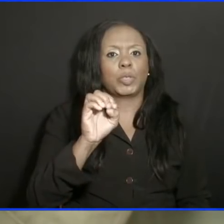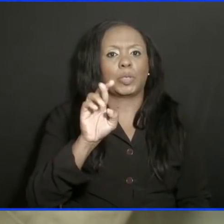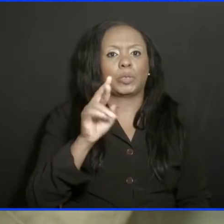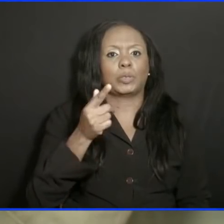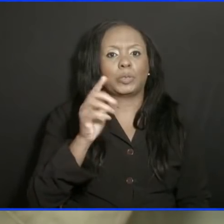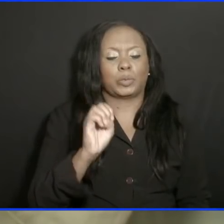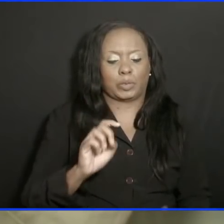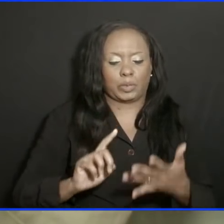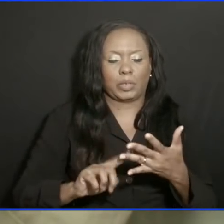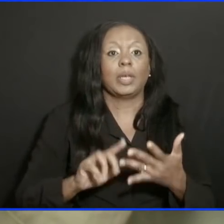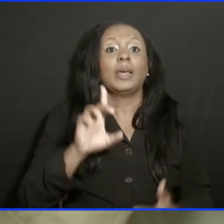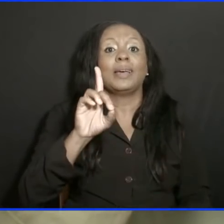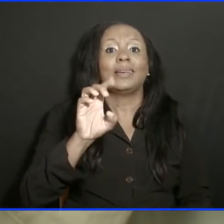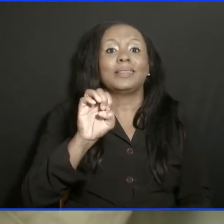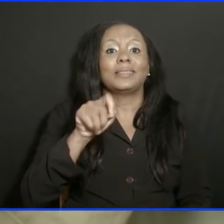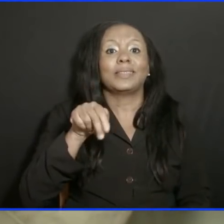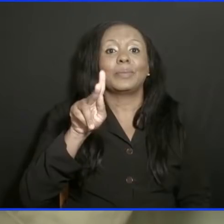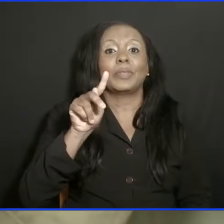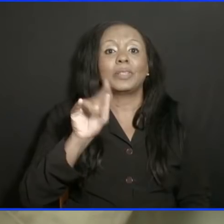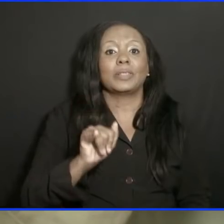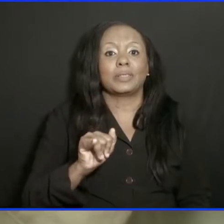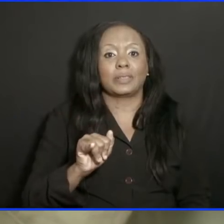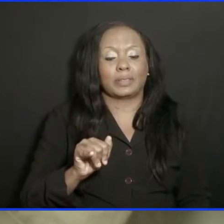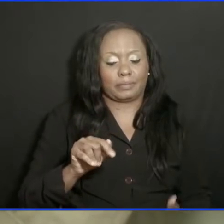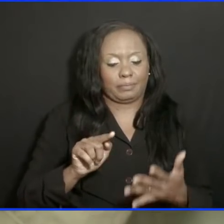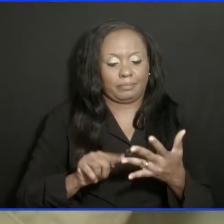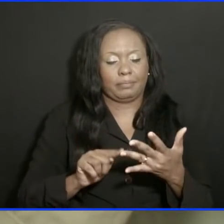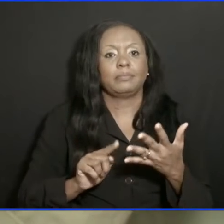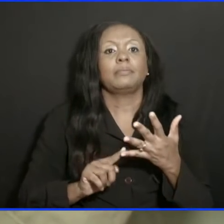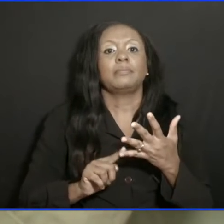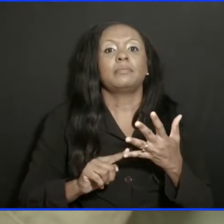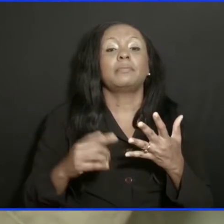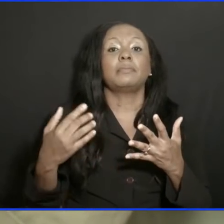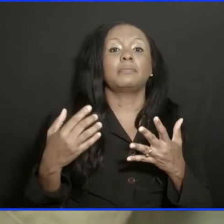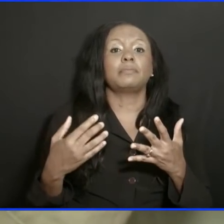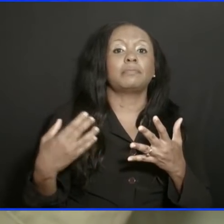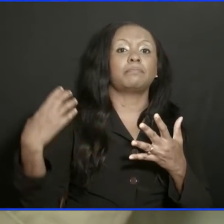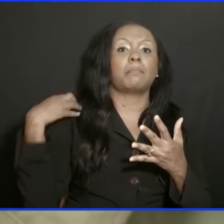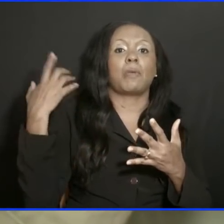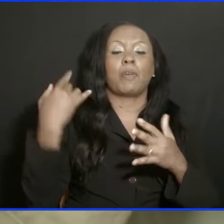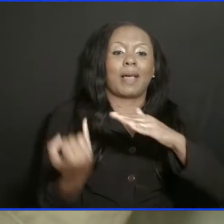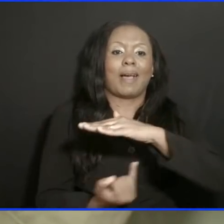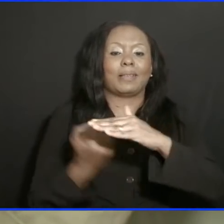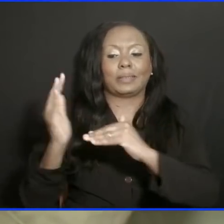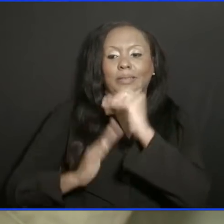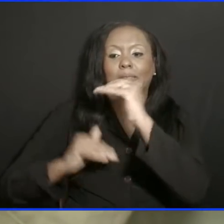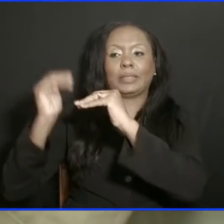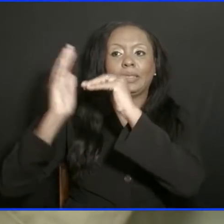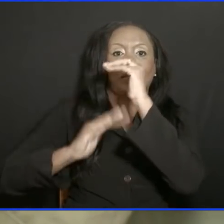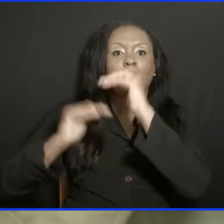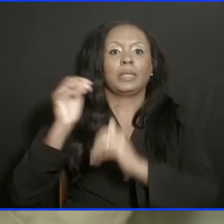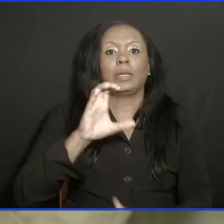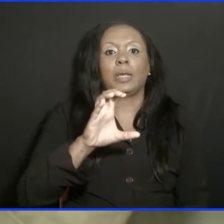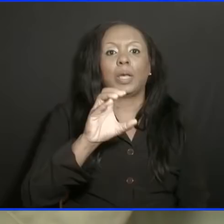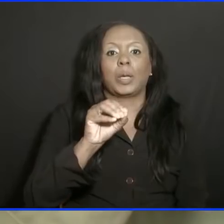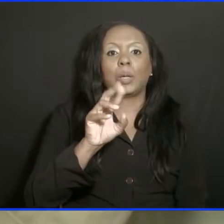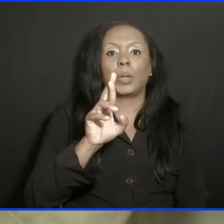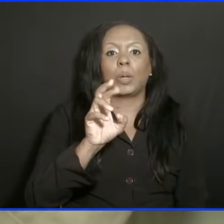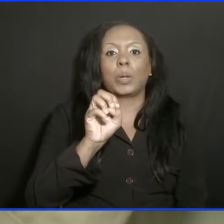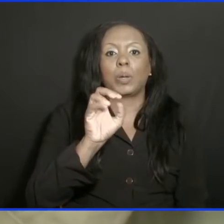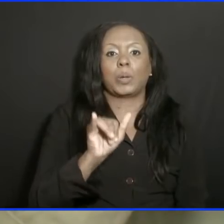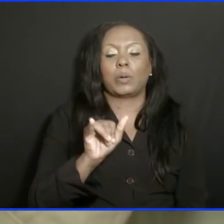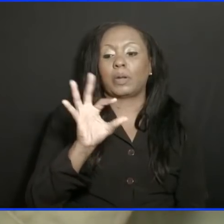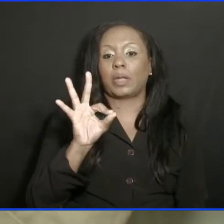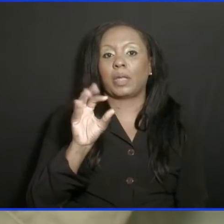the Deputy Chief Medical Officer, Dr. Anton Best, and the Head of Isolation Facilities, Dr. the Most Honorable Corey Ford, is